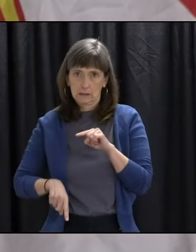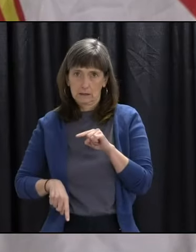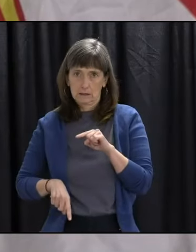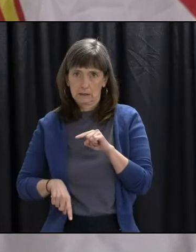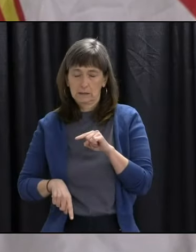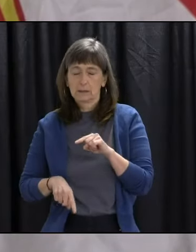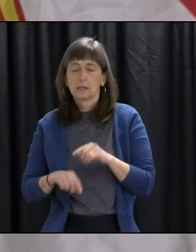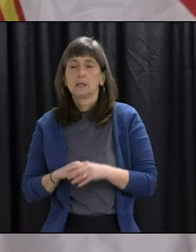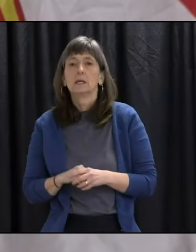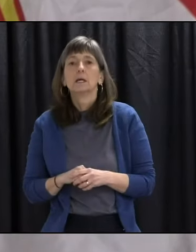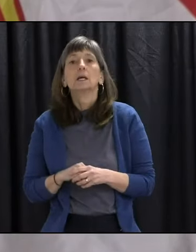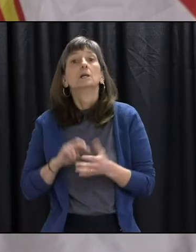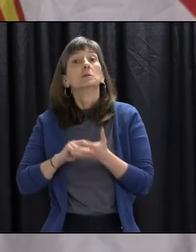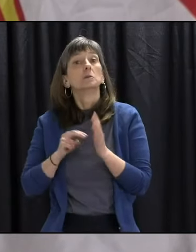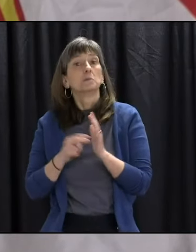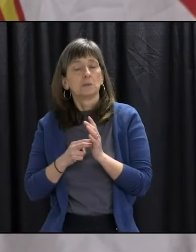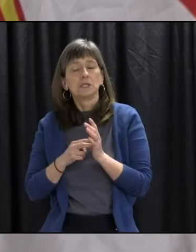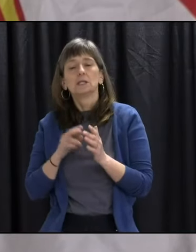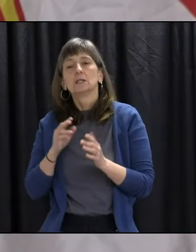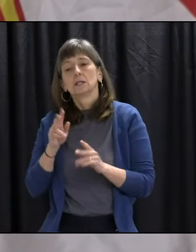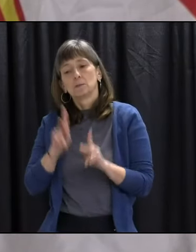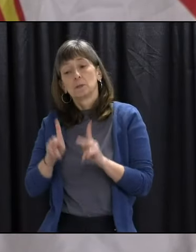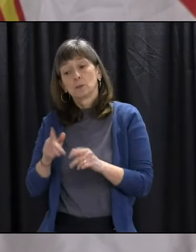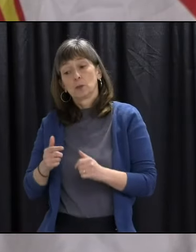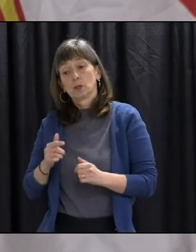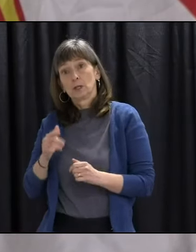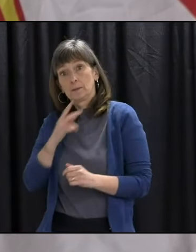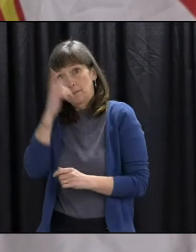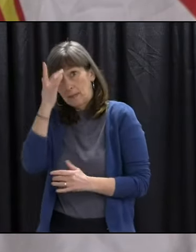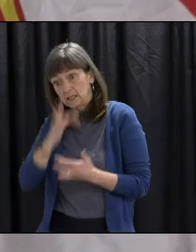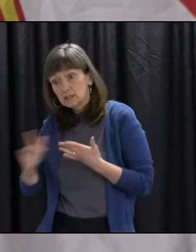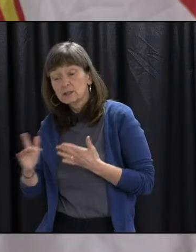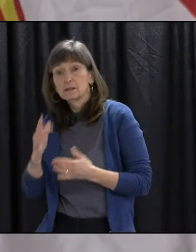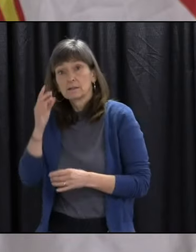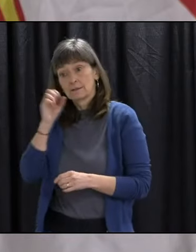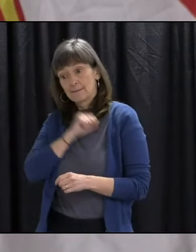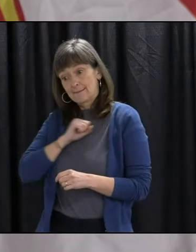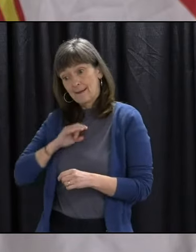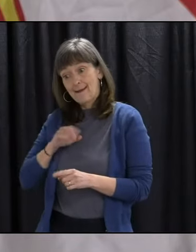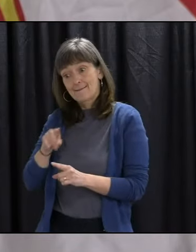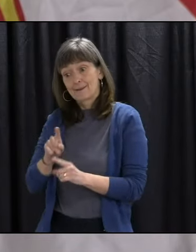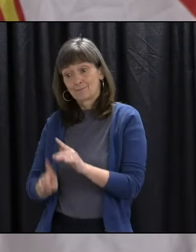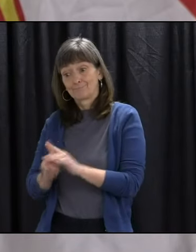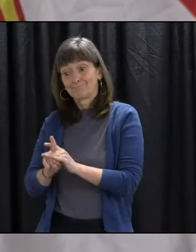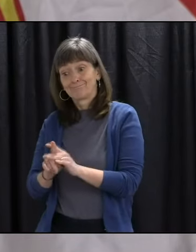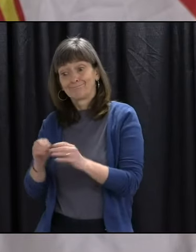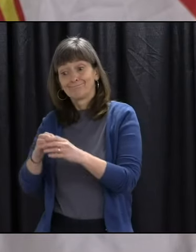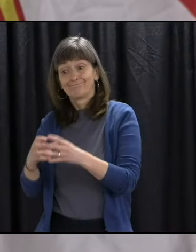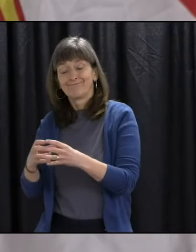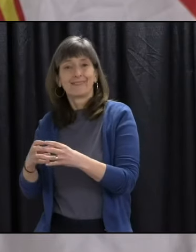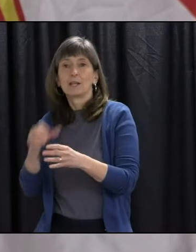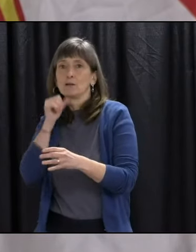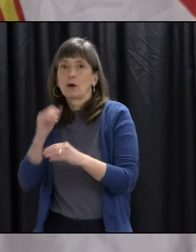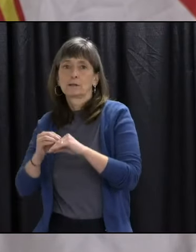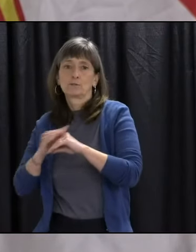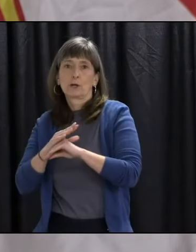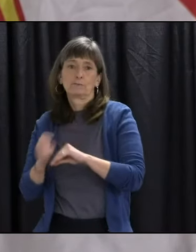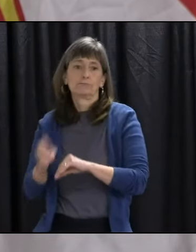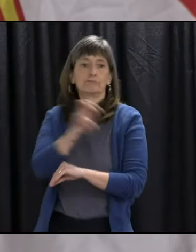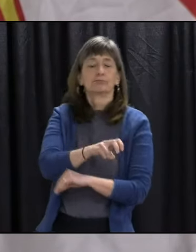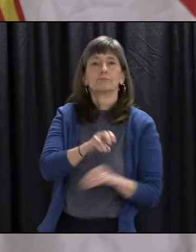help further reduce the risk to residents and staff, as outbreaks in similar facilities in other jurisdictions have been